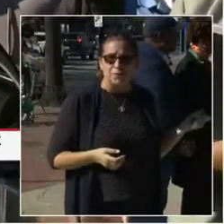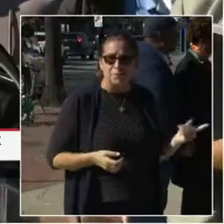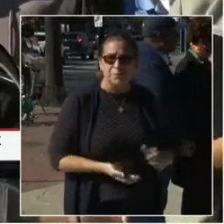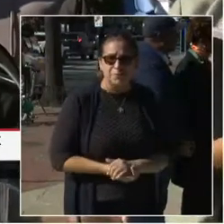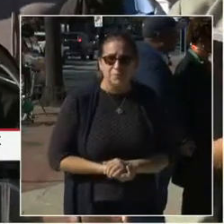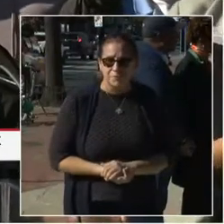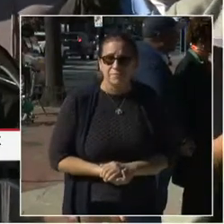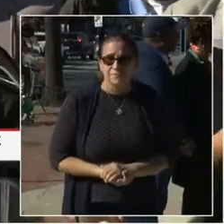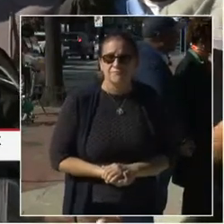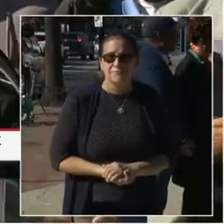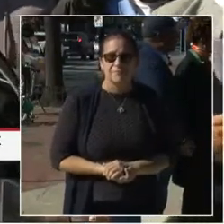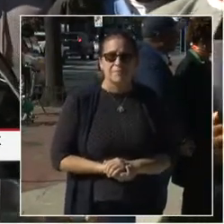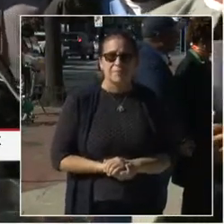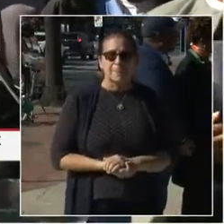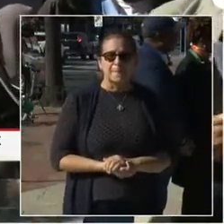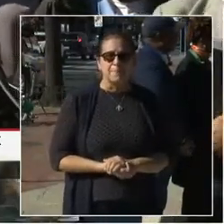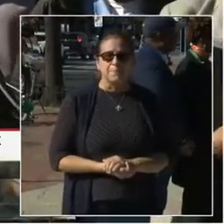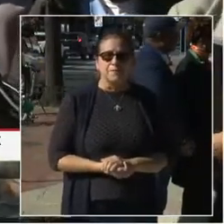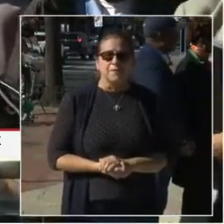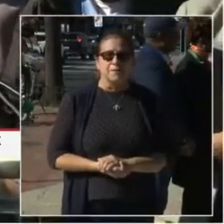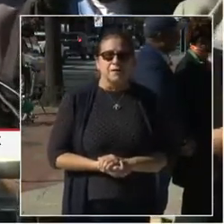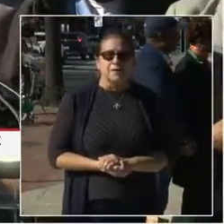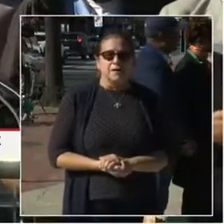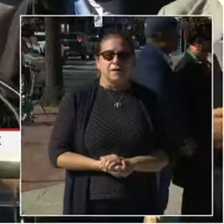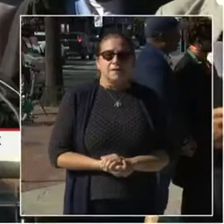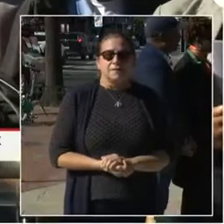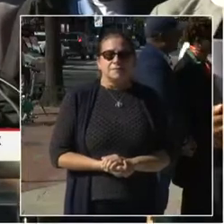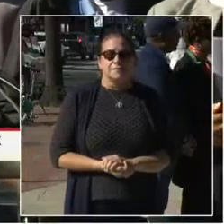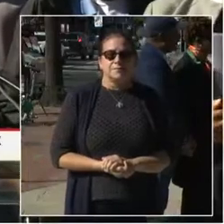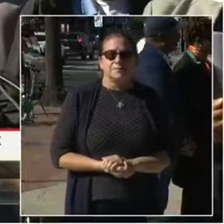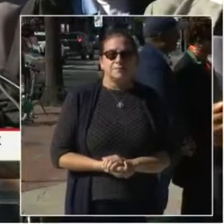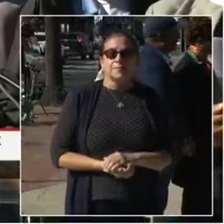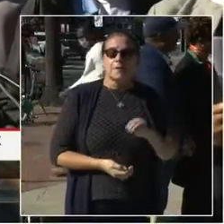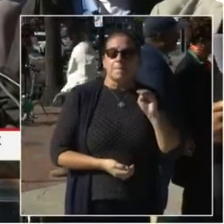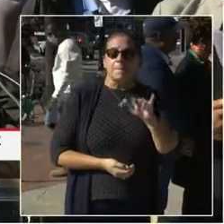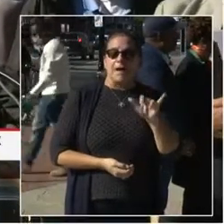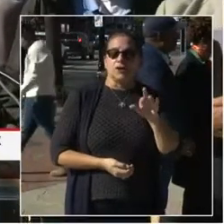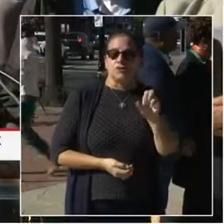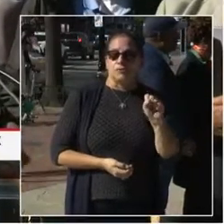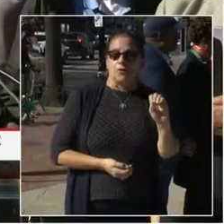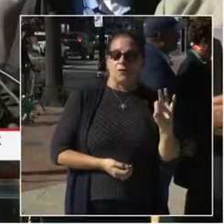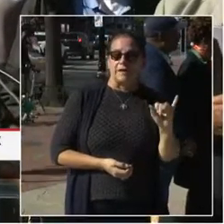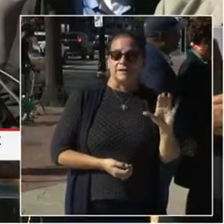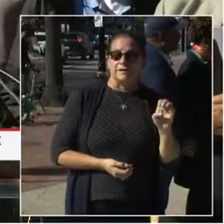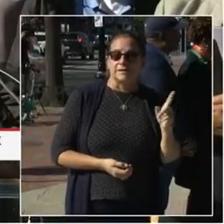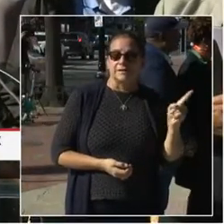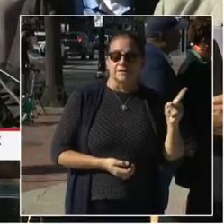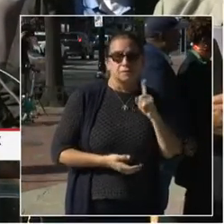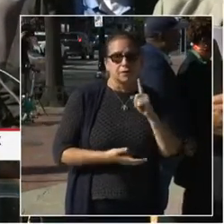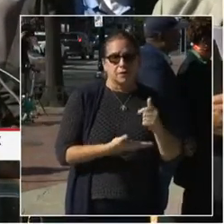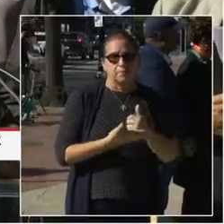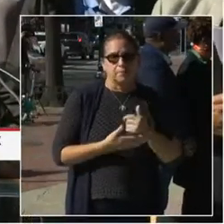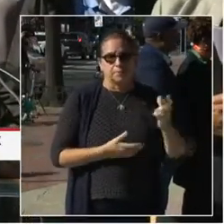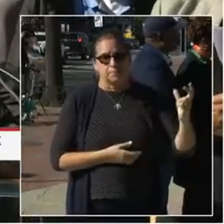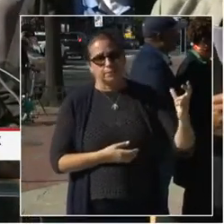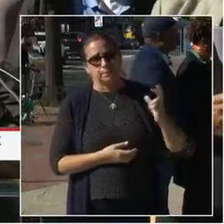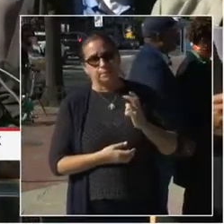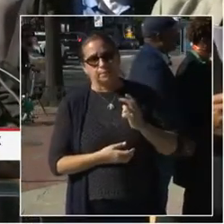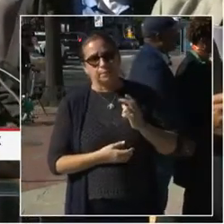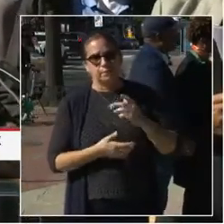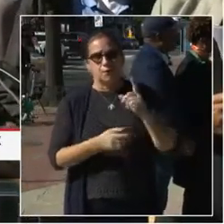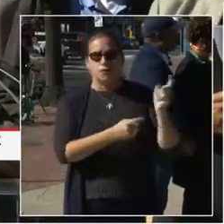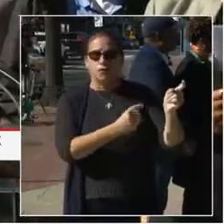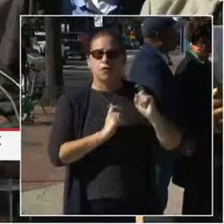that the mayor's office has done, from grants that have been developed to the services